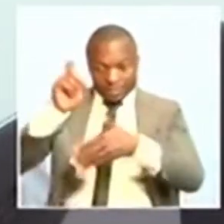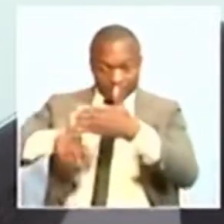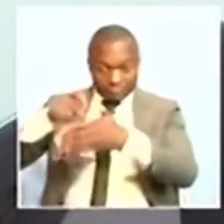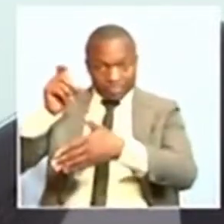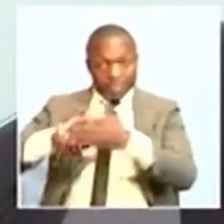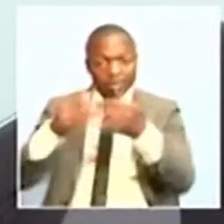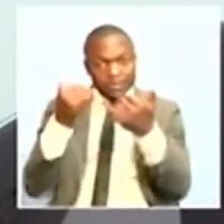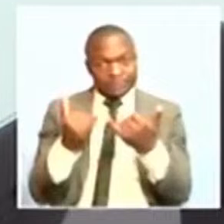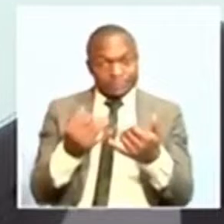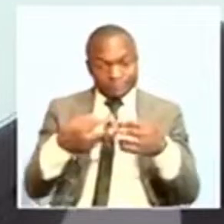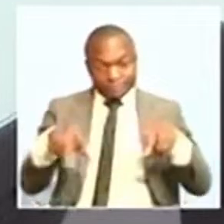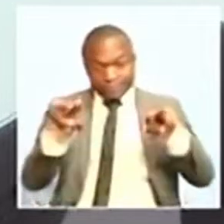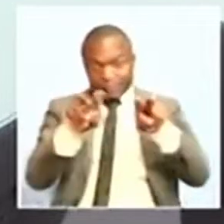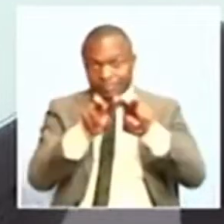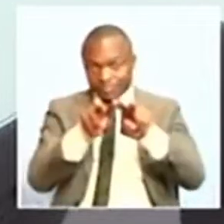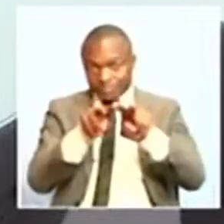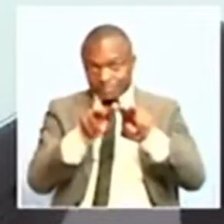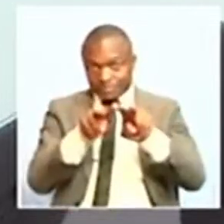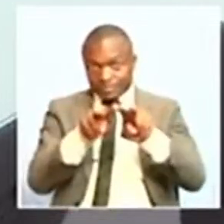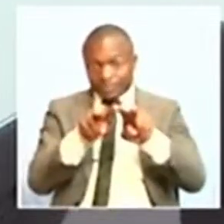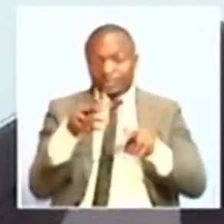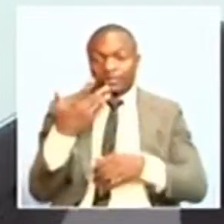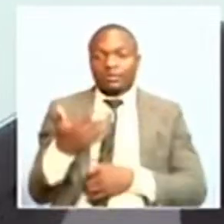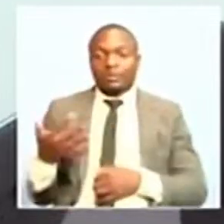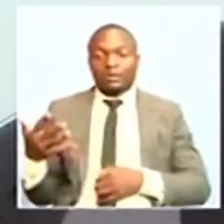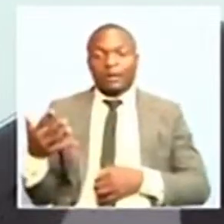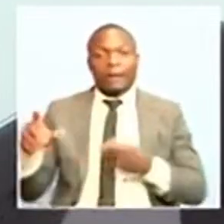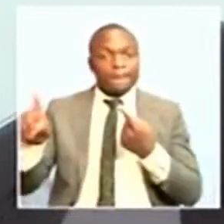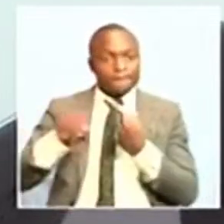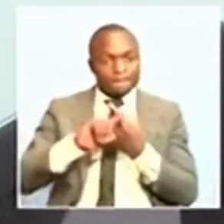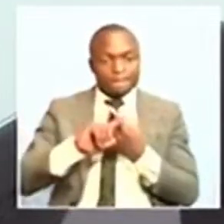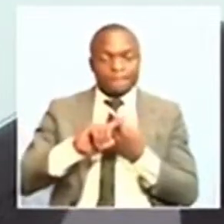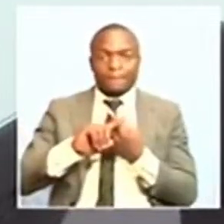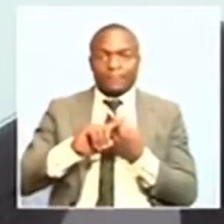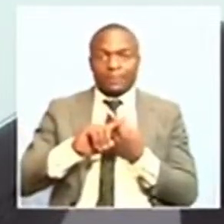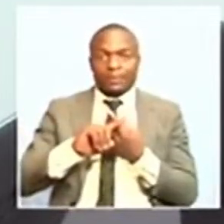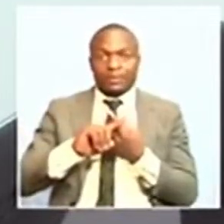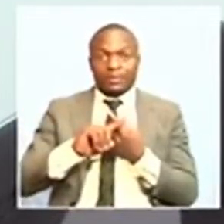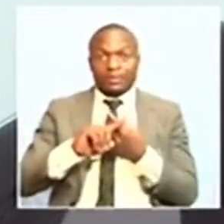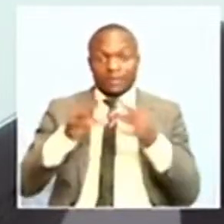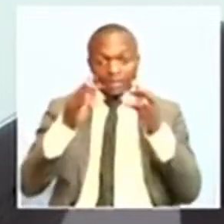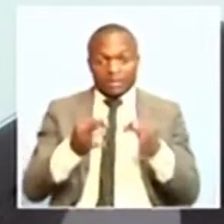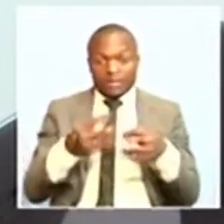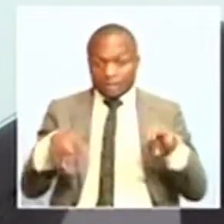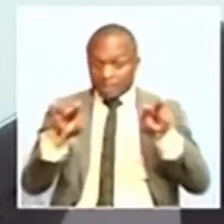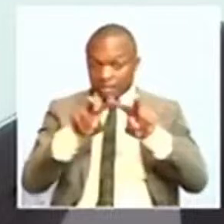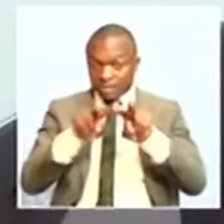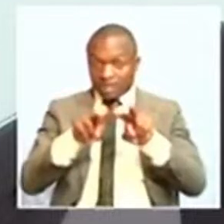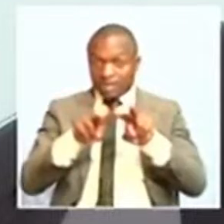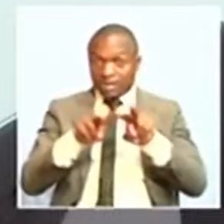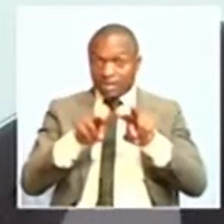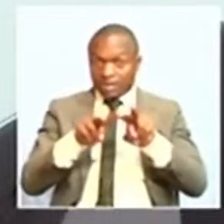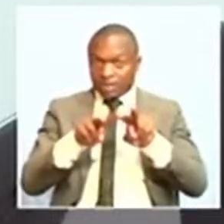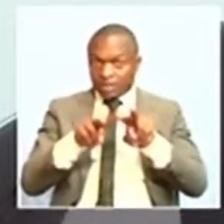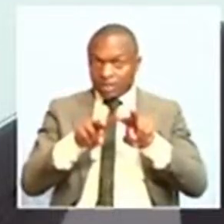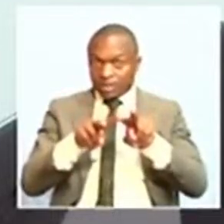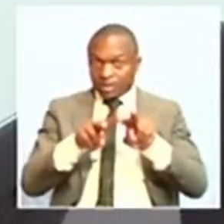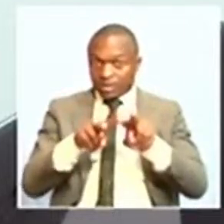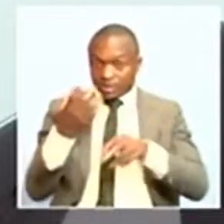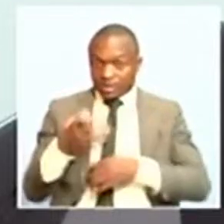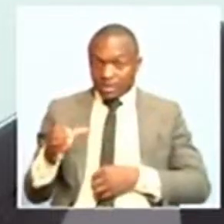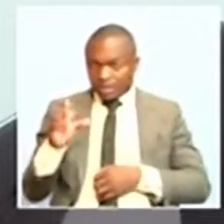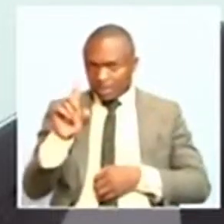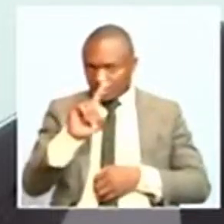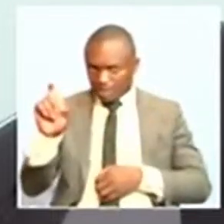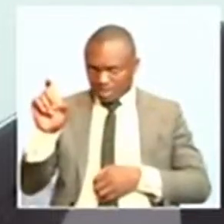on the value of the commodity plus the customs duty. So if the value of the commodity is 100 kwacha and the customs duty